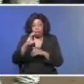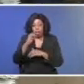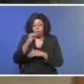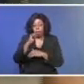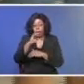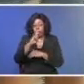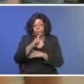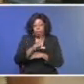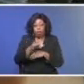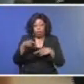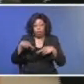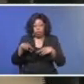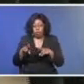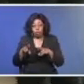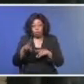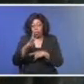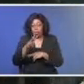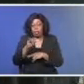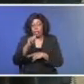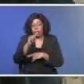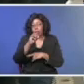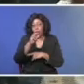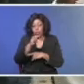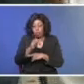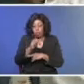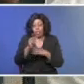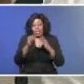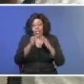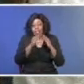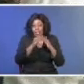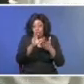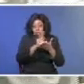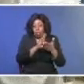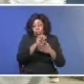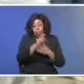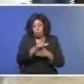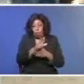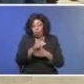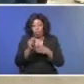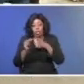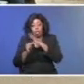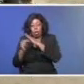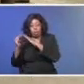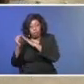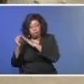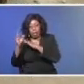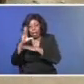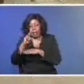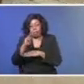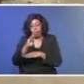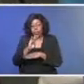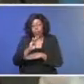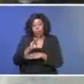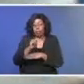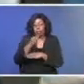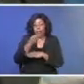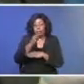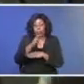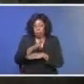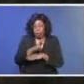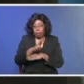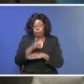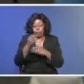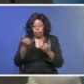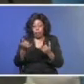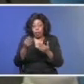Road, Mackey Street, Winton, Town Centre Mall, the British Colonial Hilton Hotel, and Baha Mar. Driving the